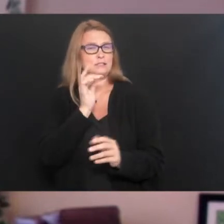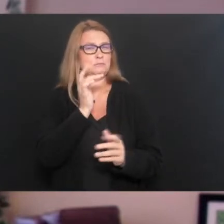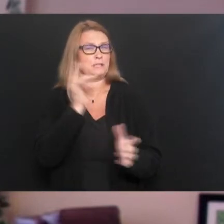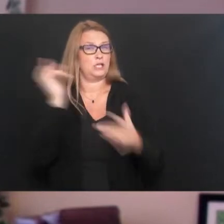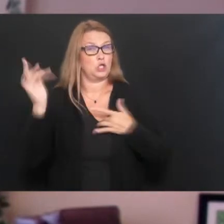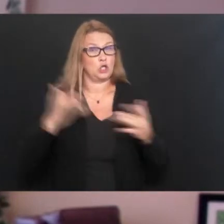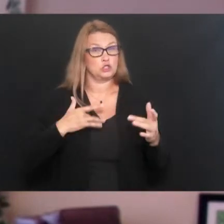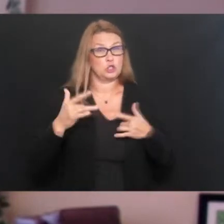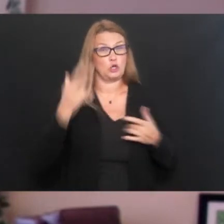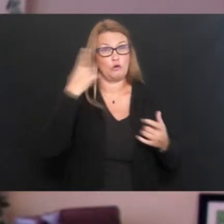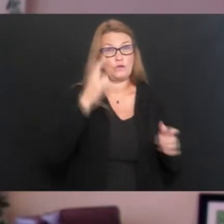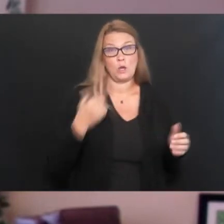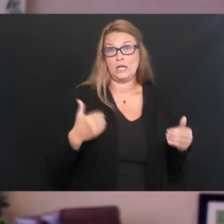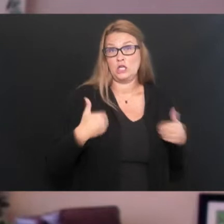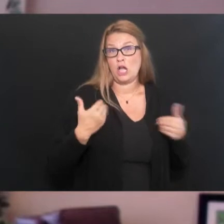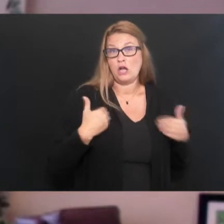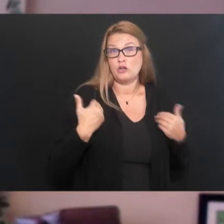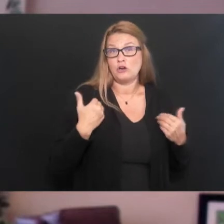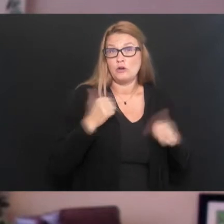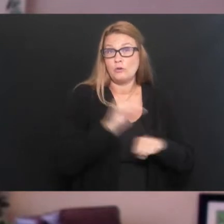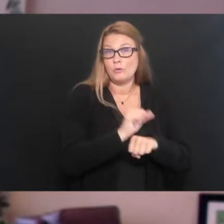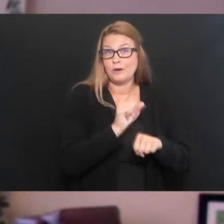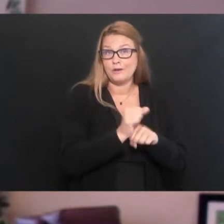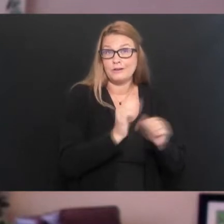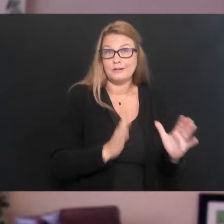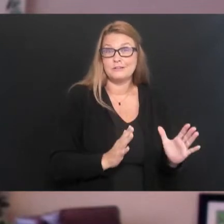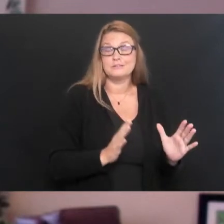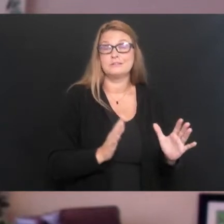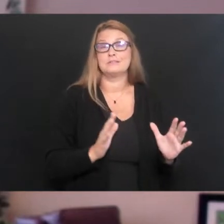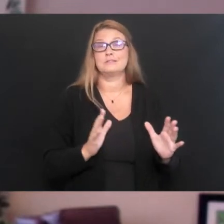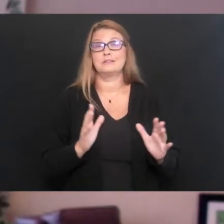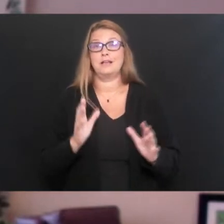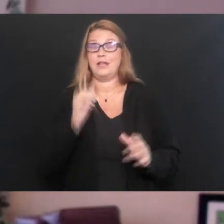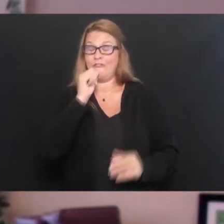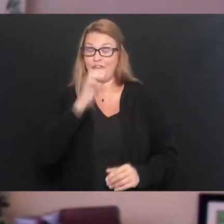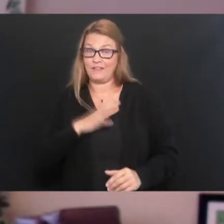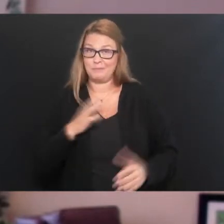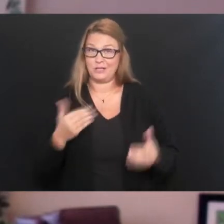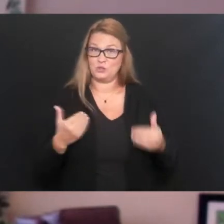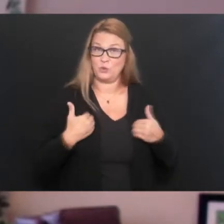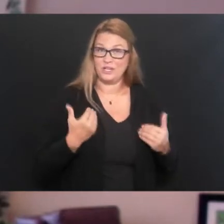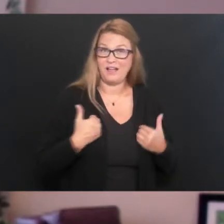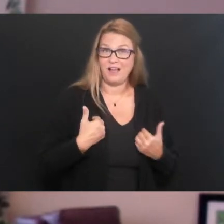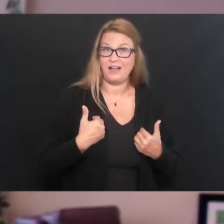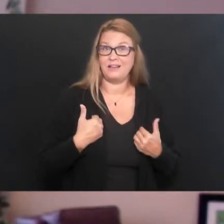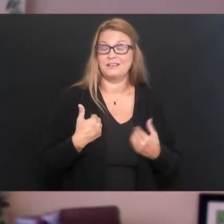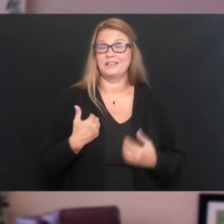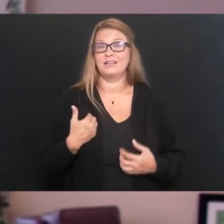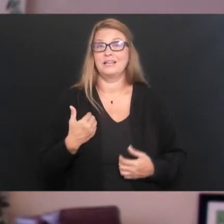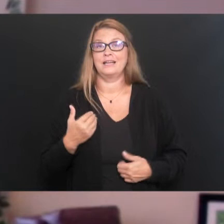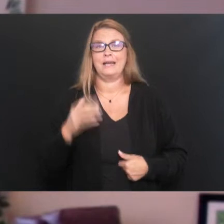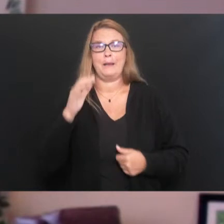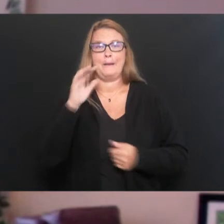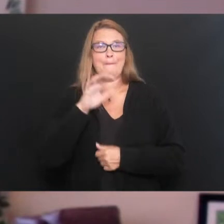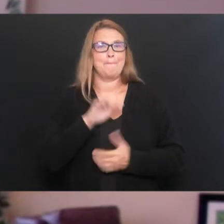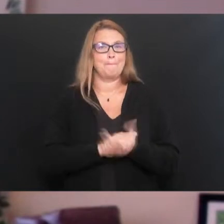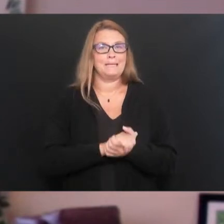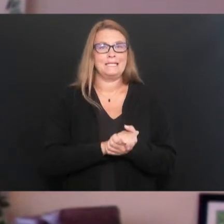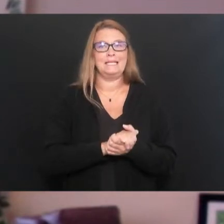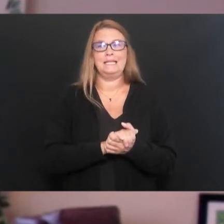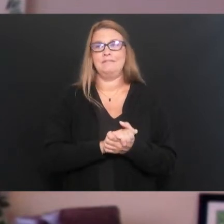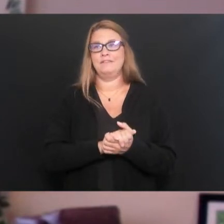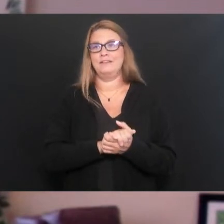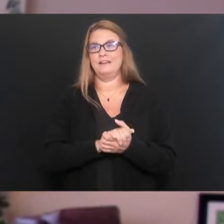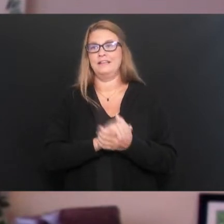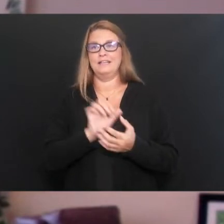our younger hospital workers, particularly our younger female hospital workers, that believe the misinformation